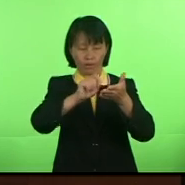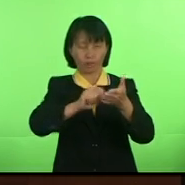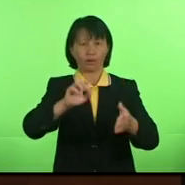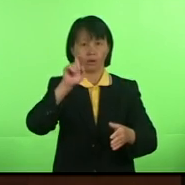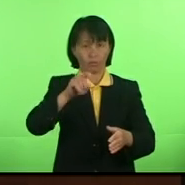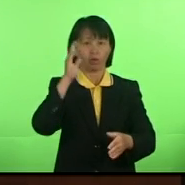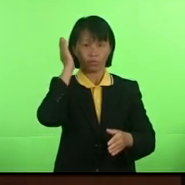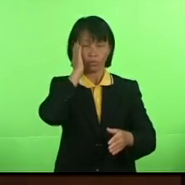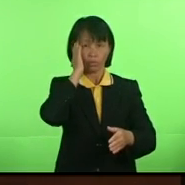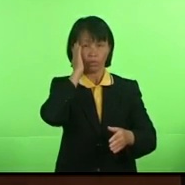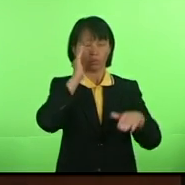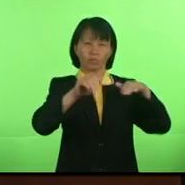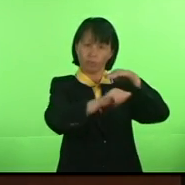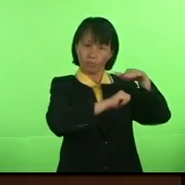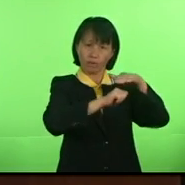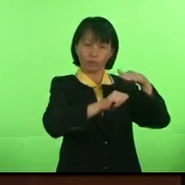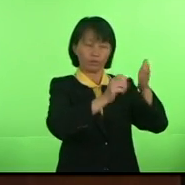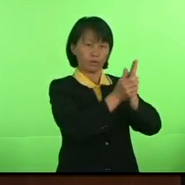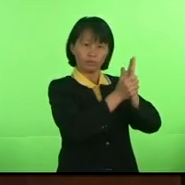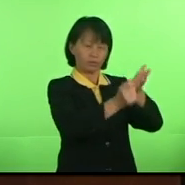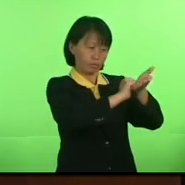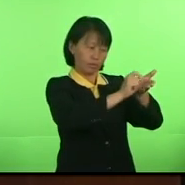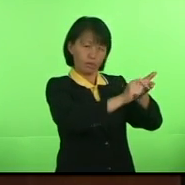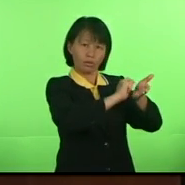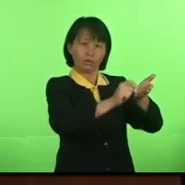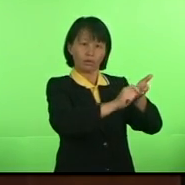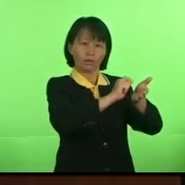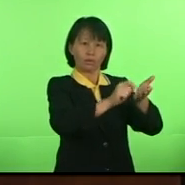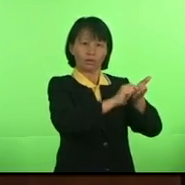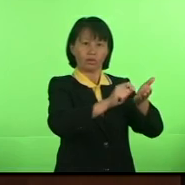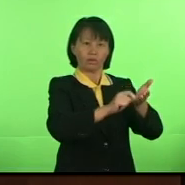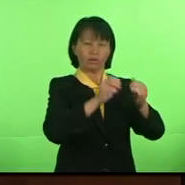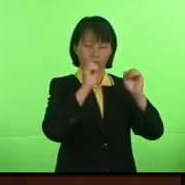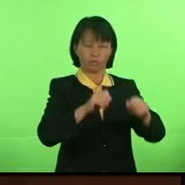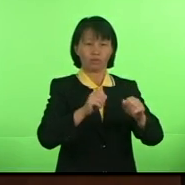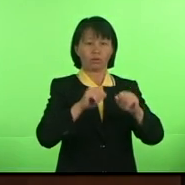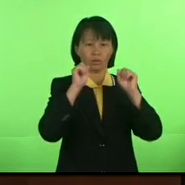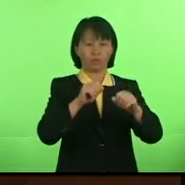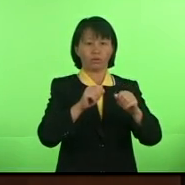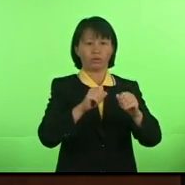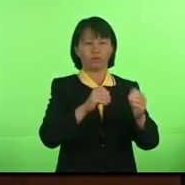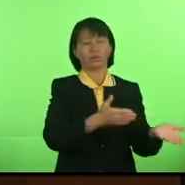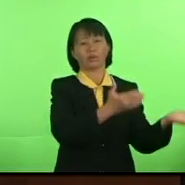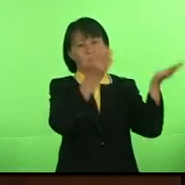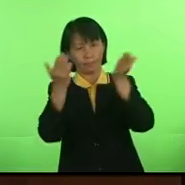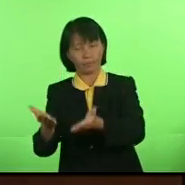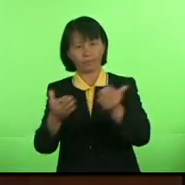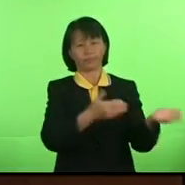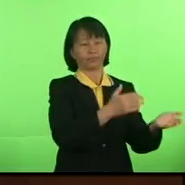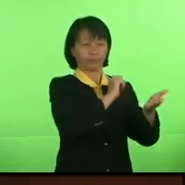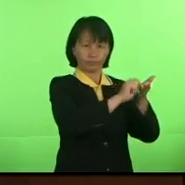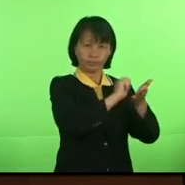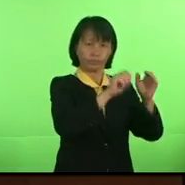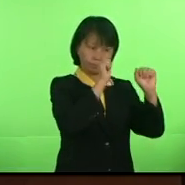to know basic writing skills. This topic will assume you have passed the sentence construction